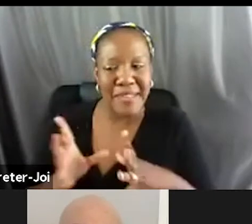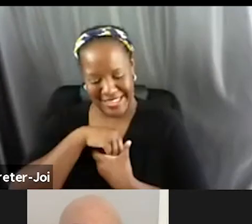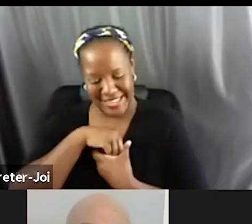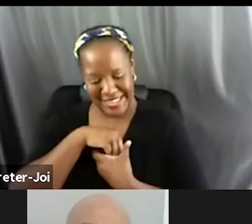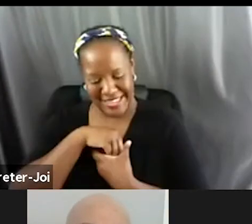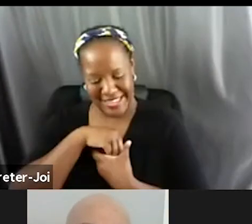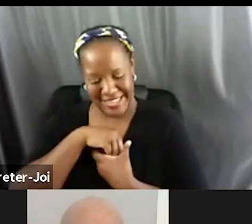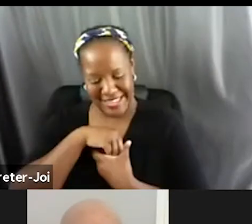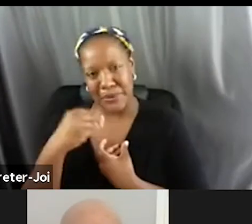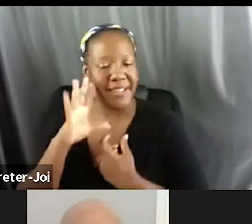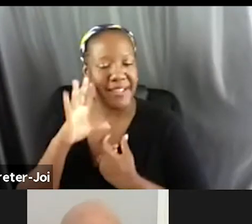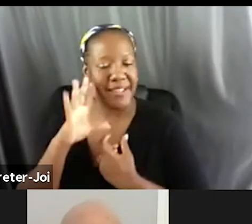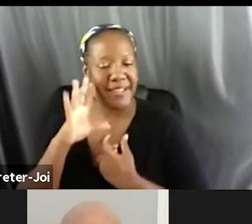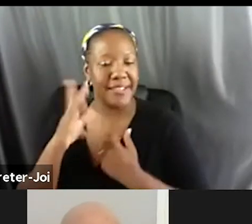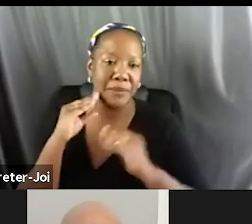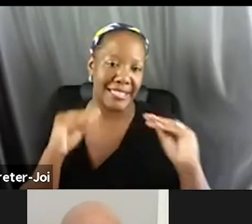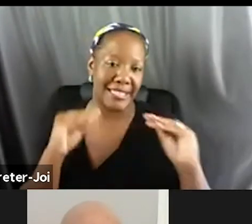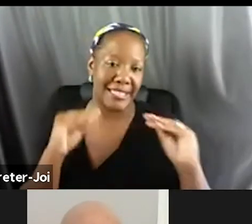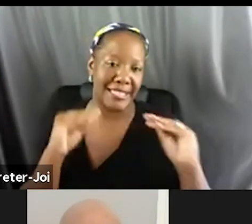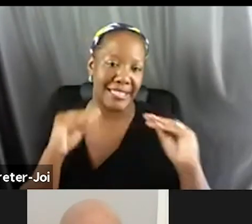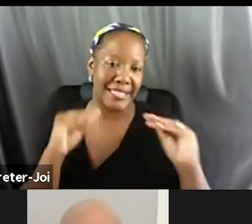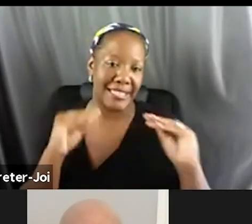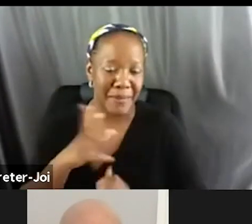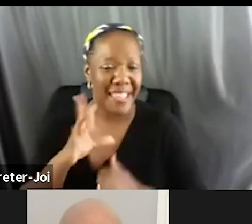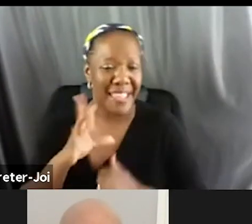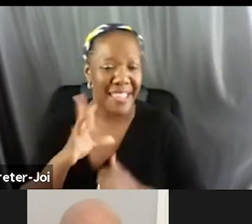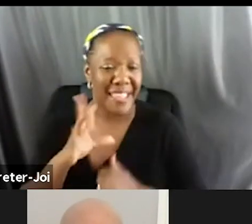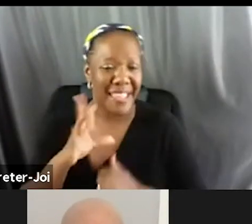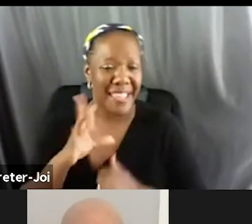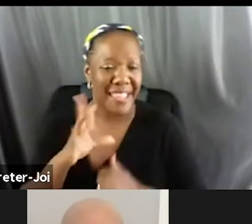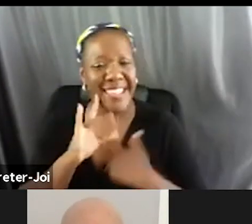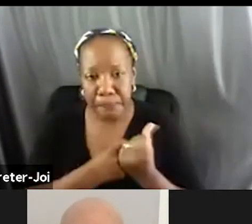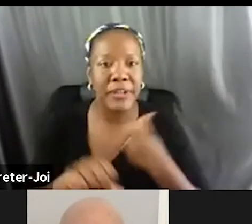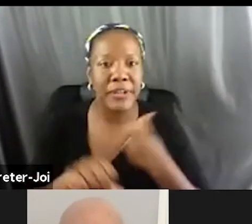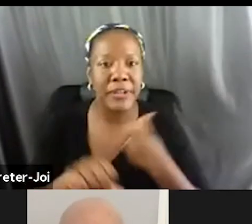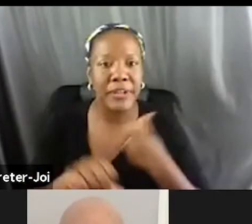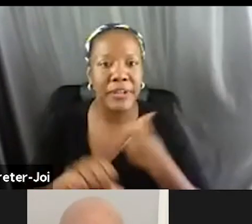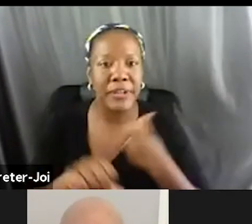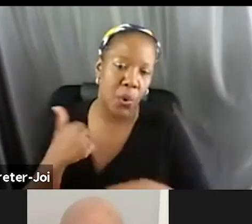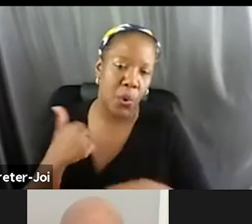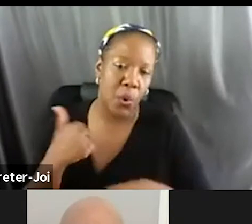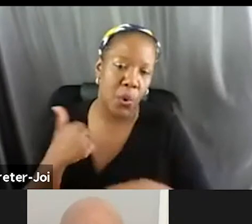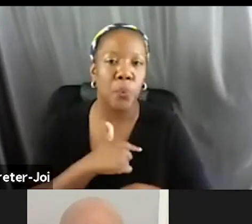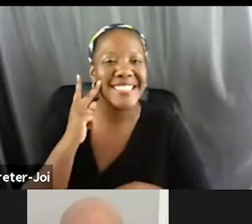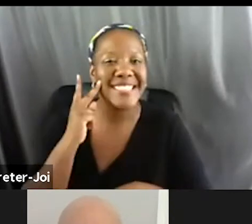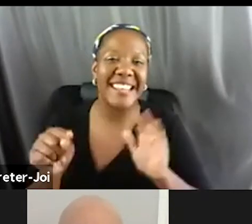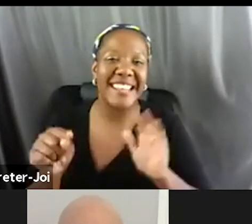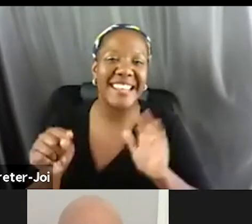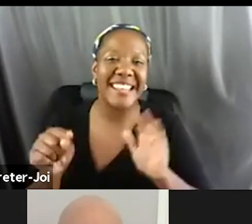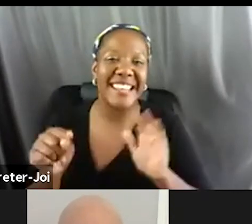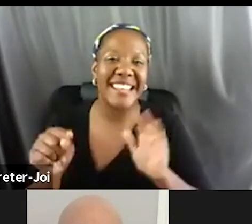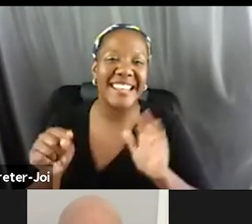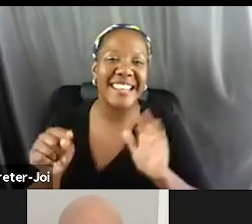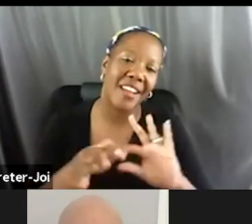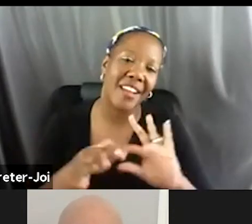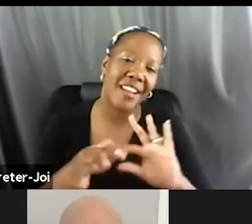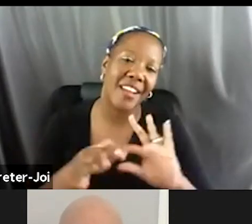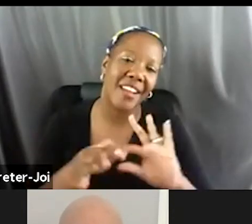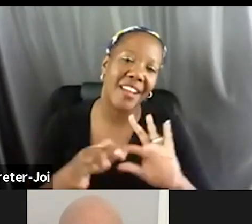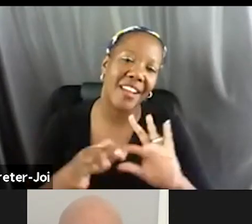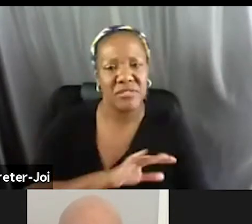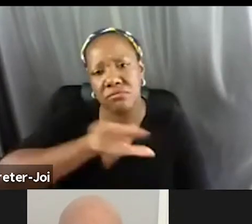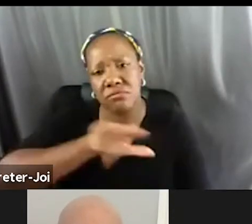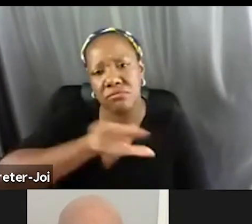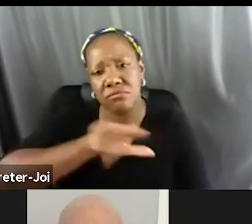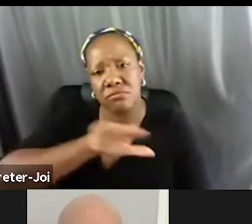thing that we can really teach women and support each other while we're doing it. We see negative comments, reaching out to that person directly, pulling